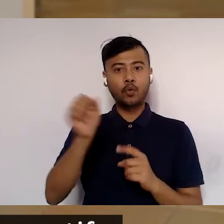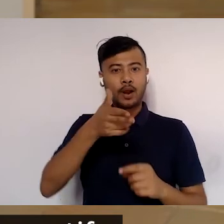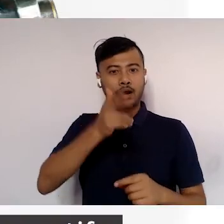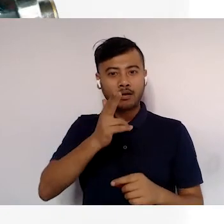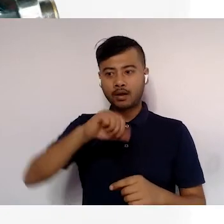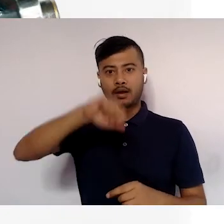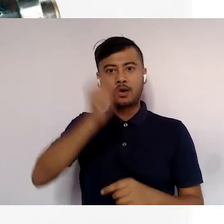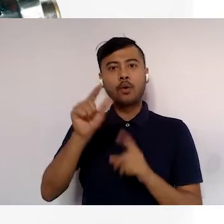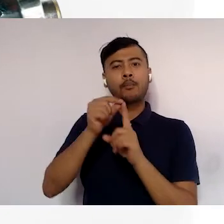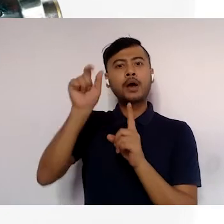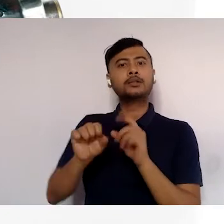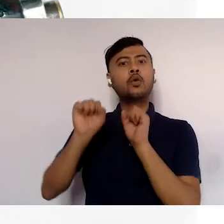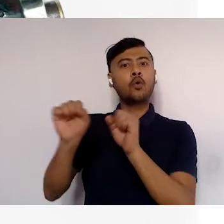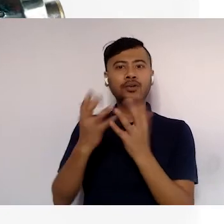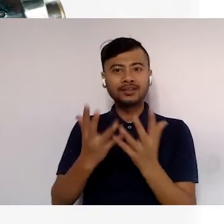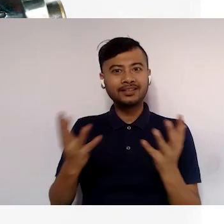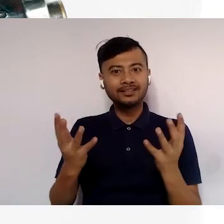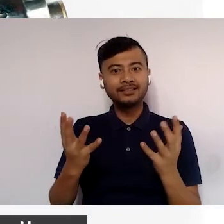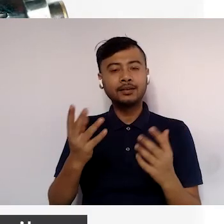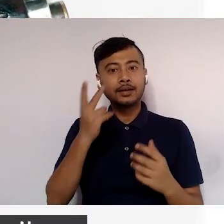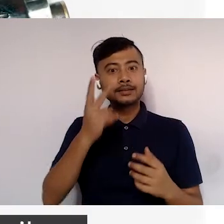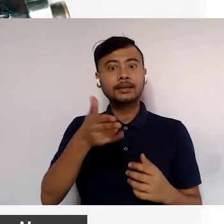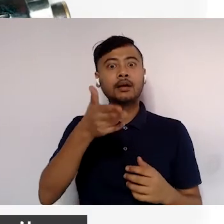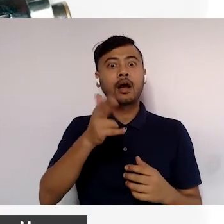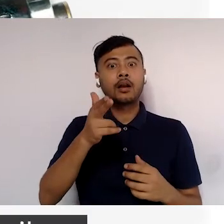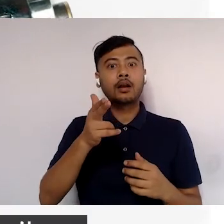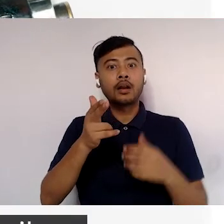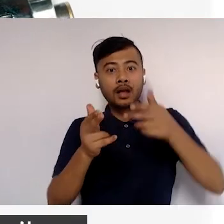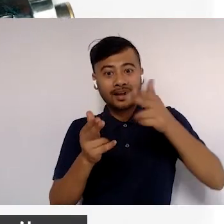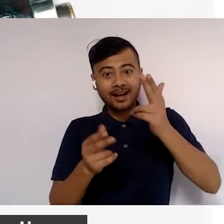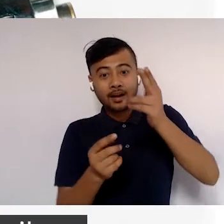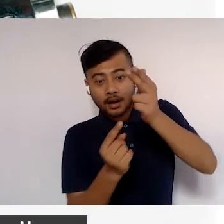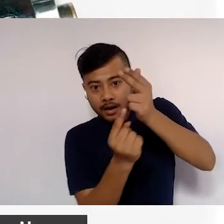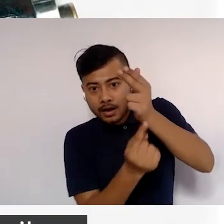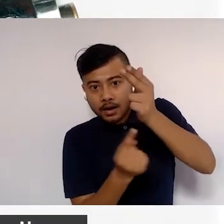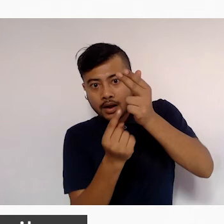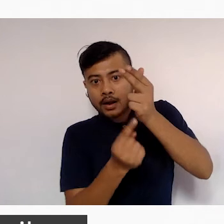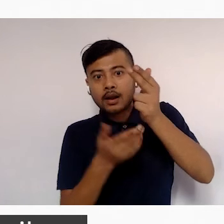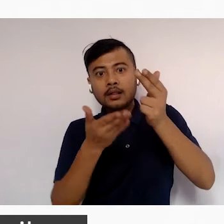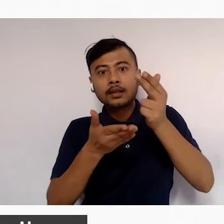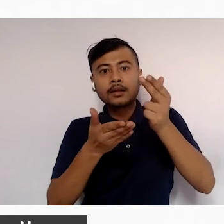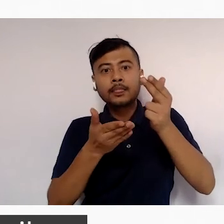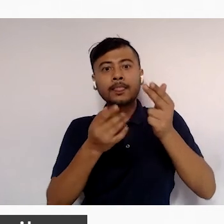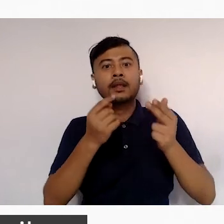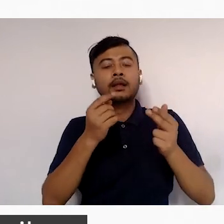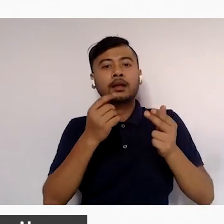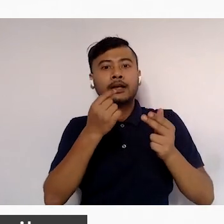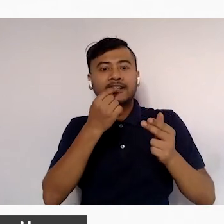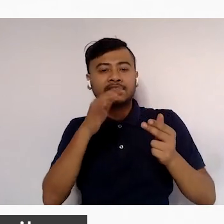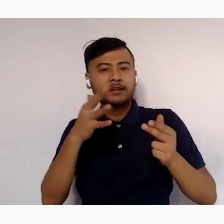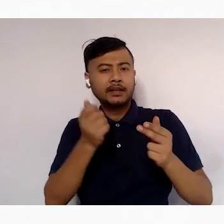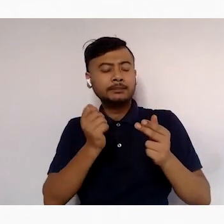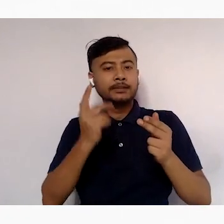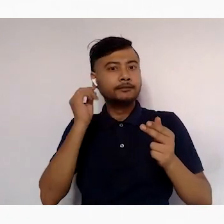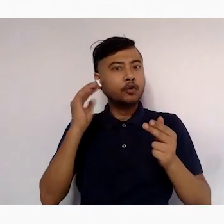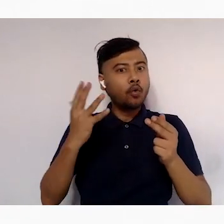motifs. And if we look closely at this pair of pistols, we can see small stripes inlaid in gold or chased in silver